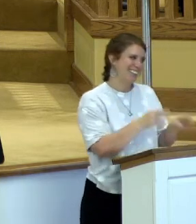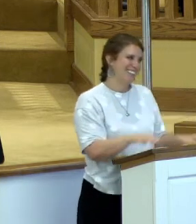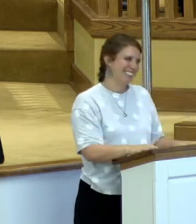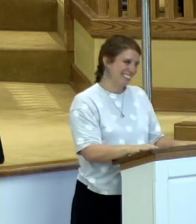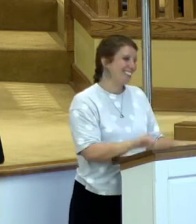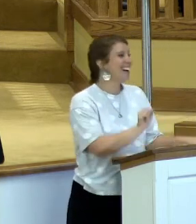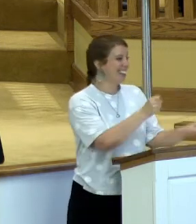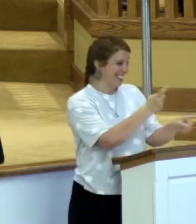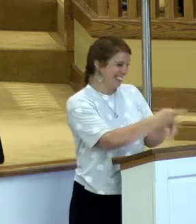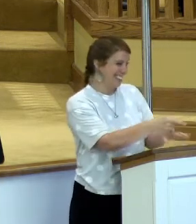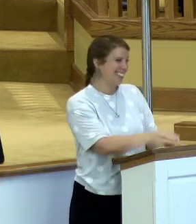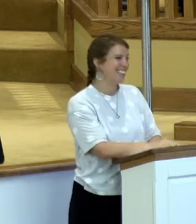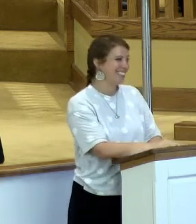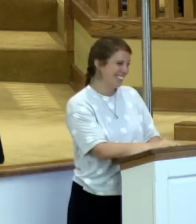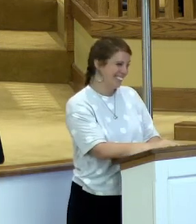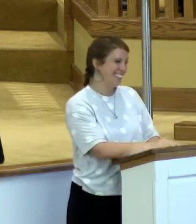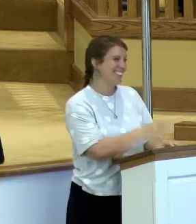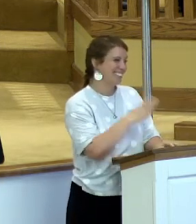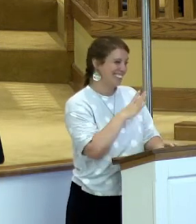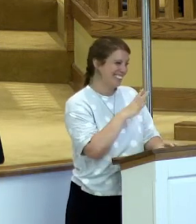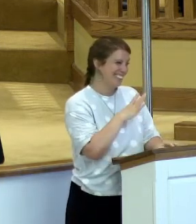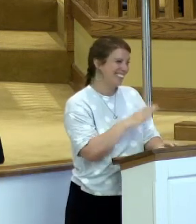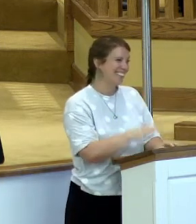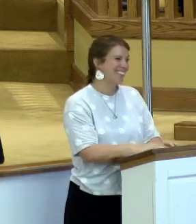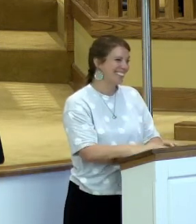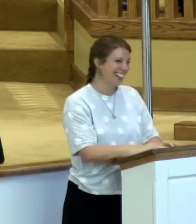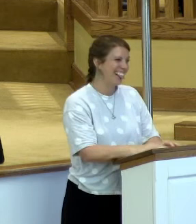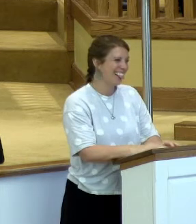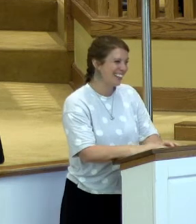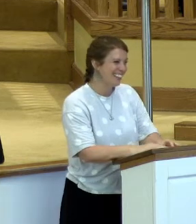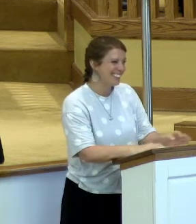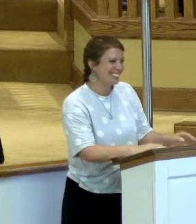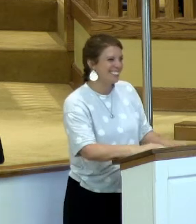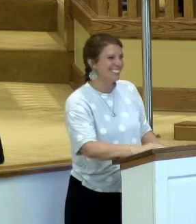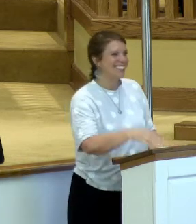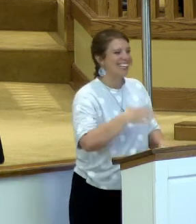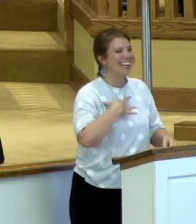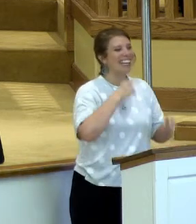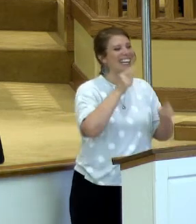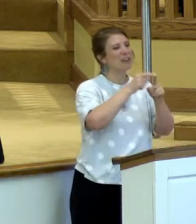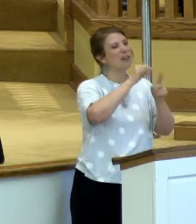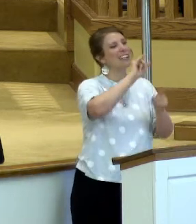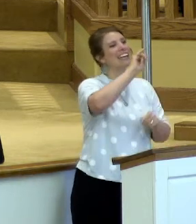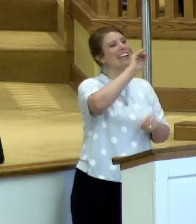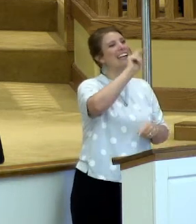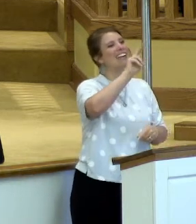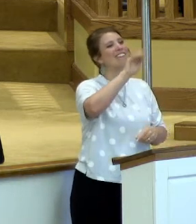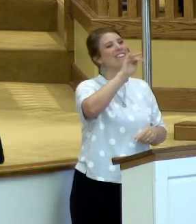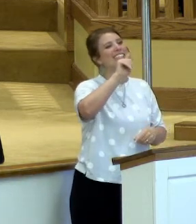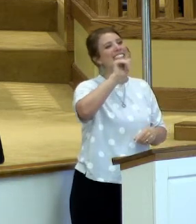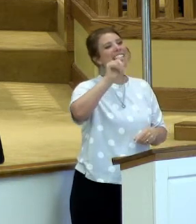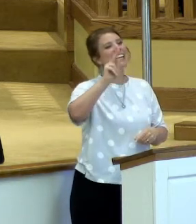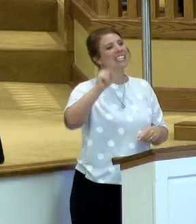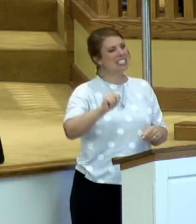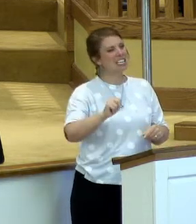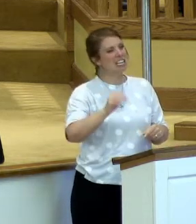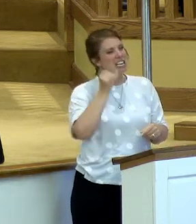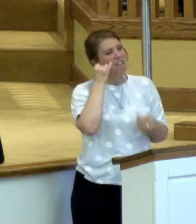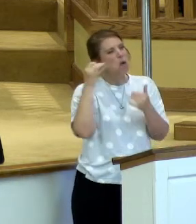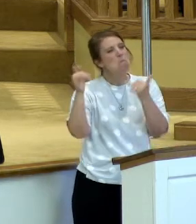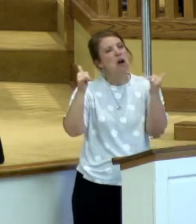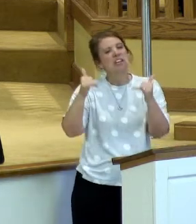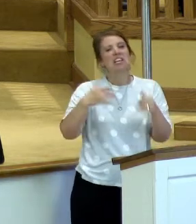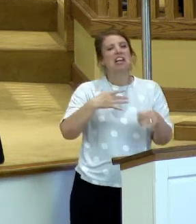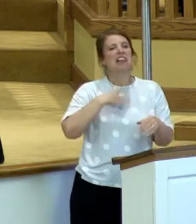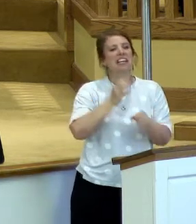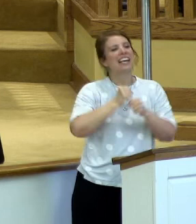an invitation. And I always liked the word invitation. I thought that was a good word. If somebody was having a party, it was always nice to get an